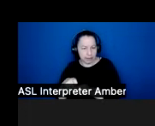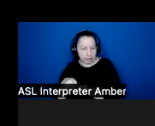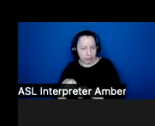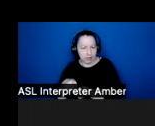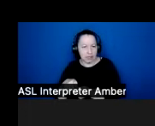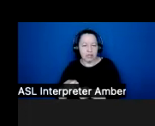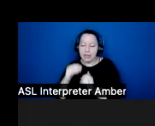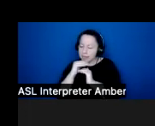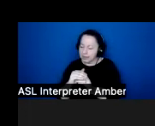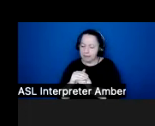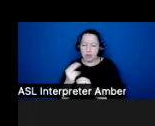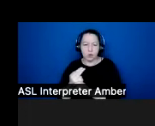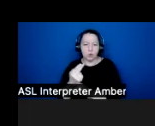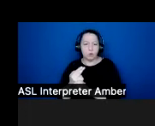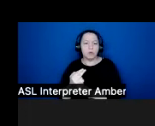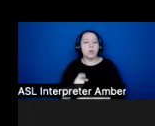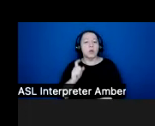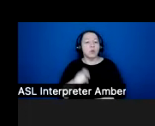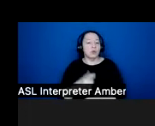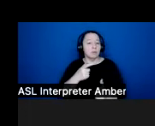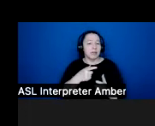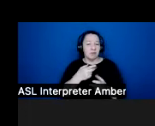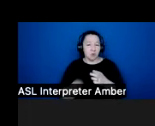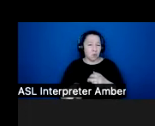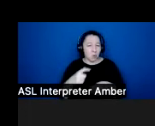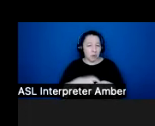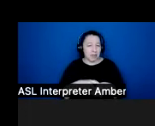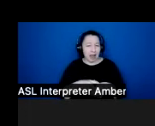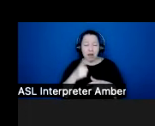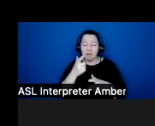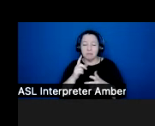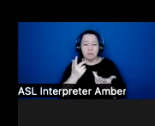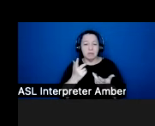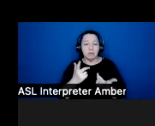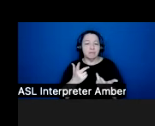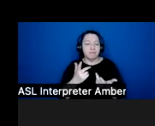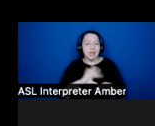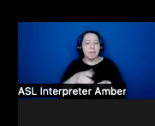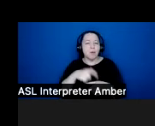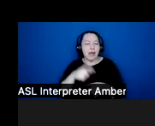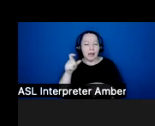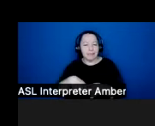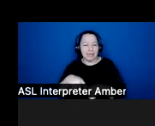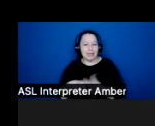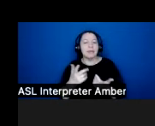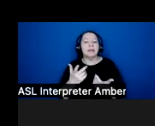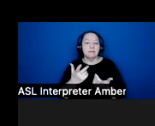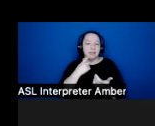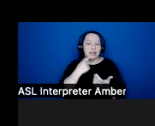limited for duration of time. A new release information must be signed